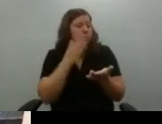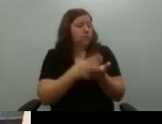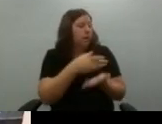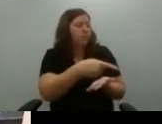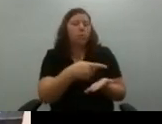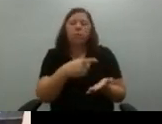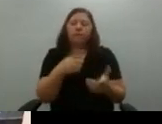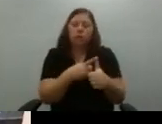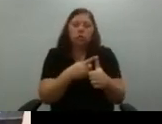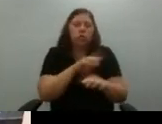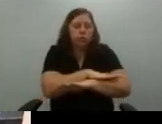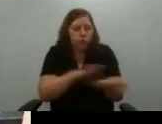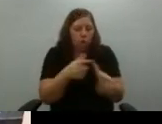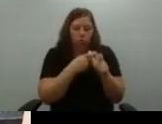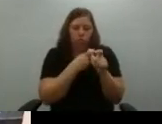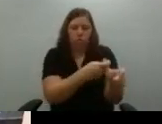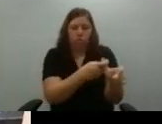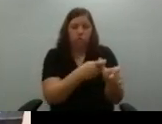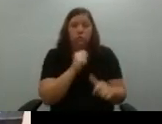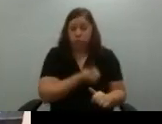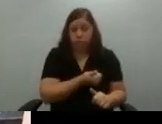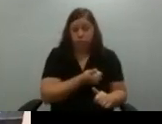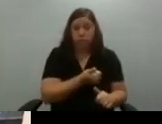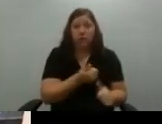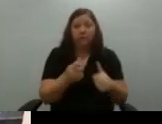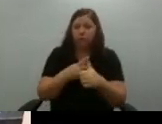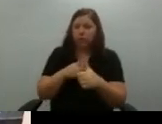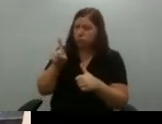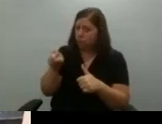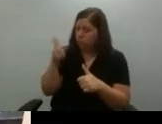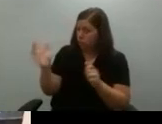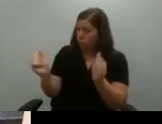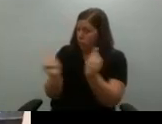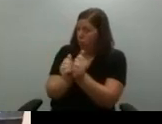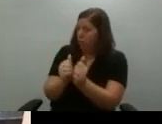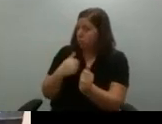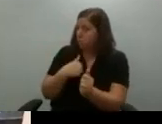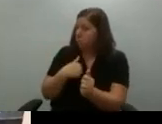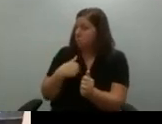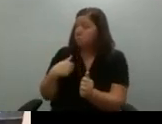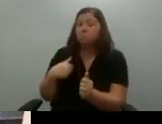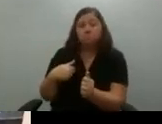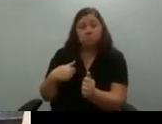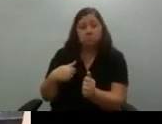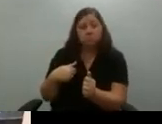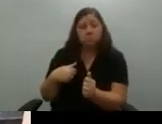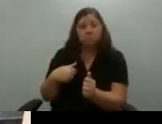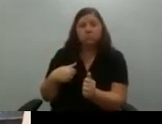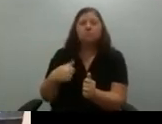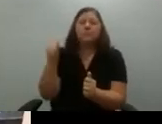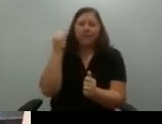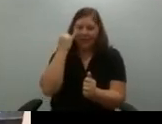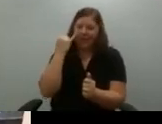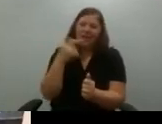want to find out whether they are arresting you or not. So if you are being arrested, then you would not be